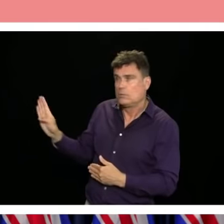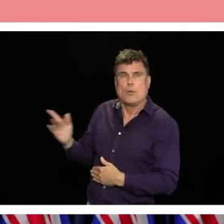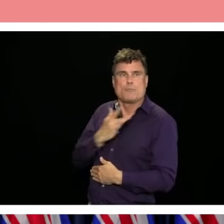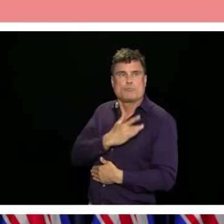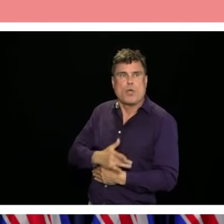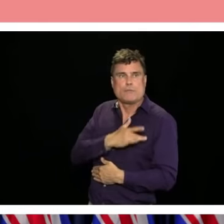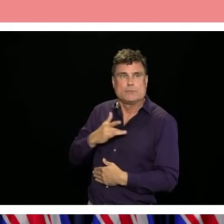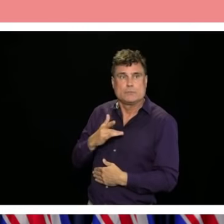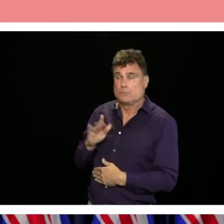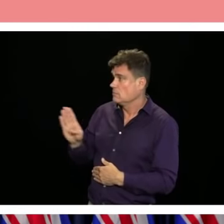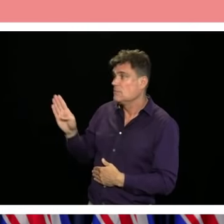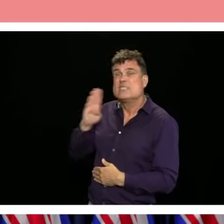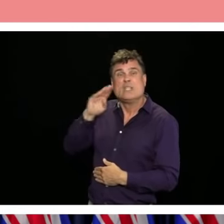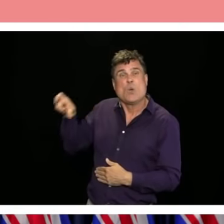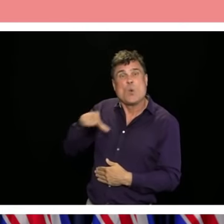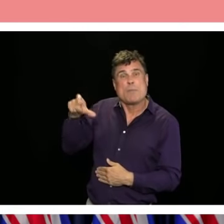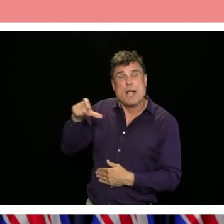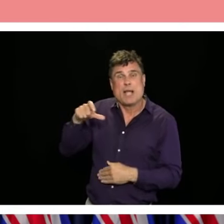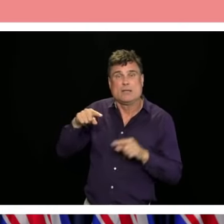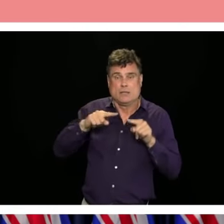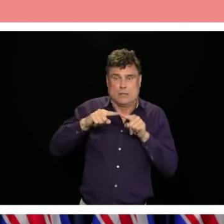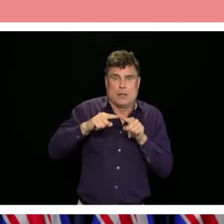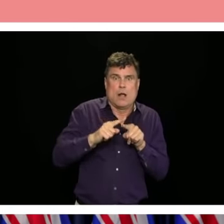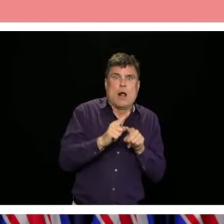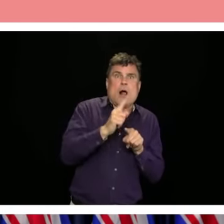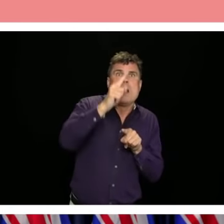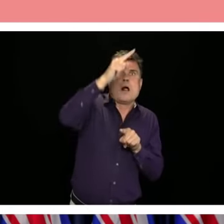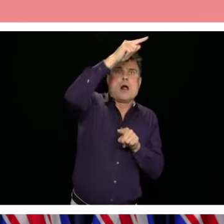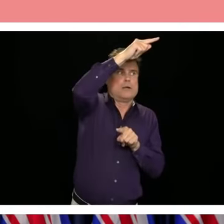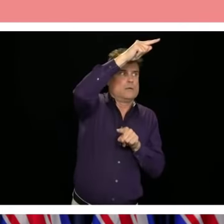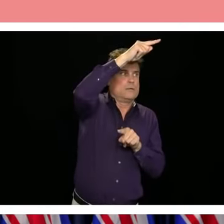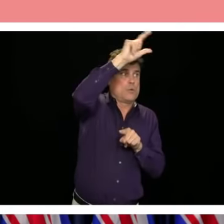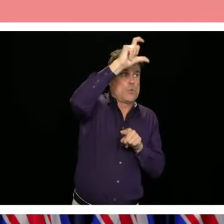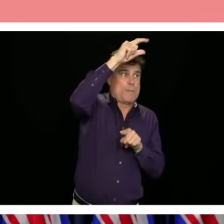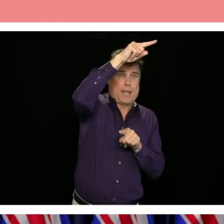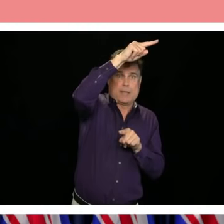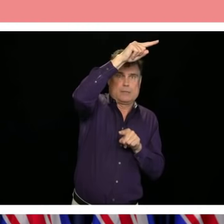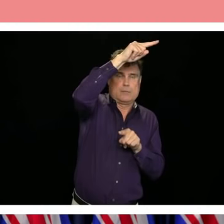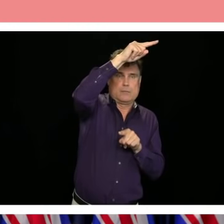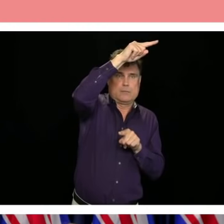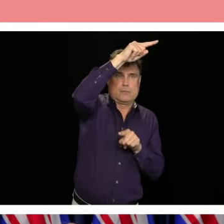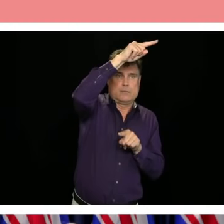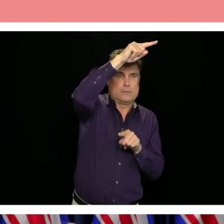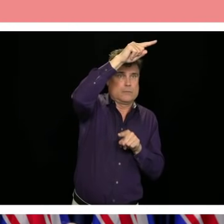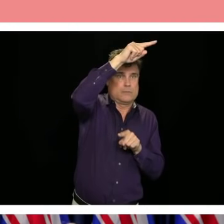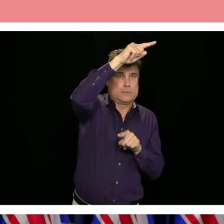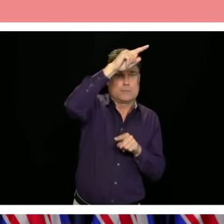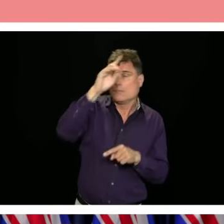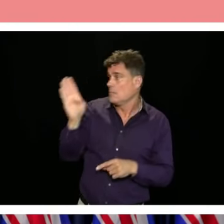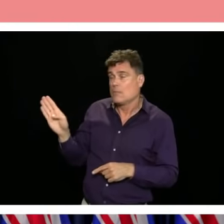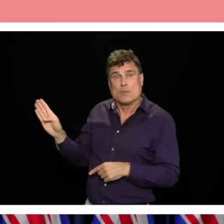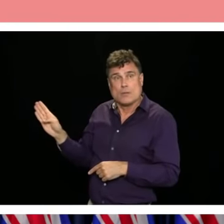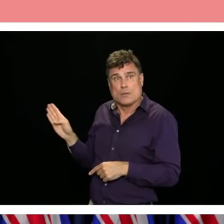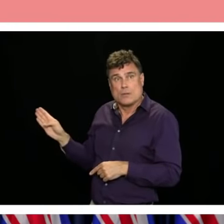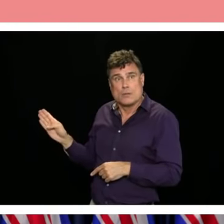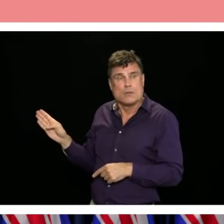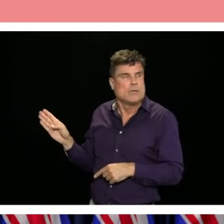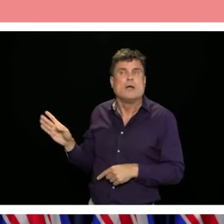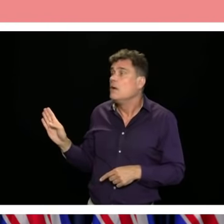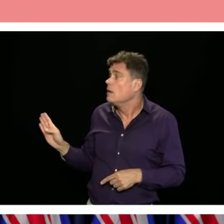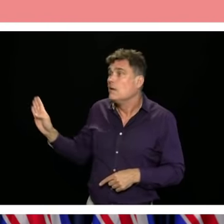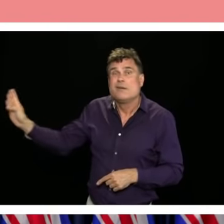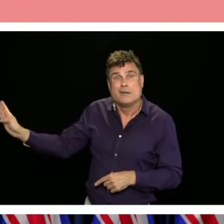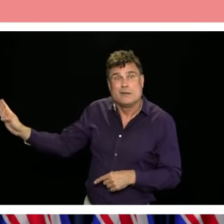some and comparable to many other countries in the world, and certainly compared to many of our